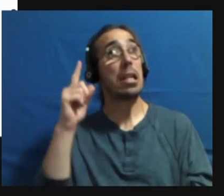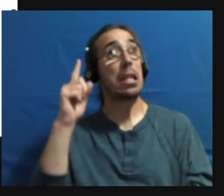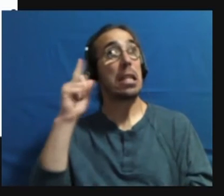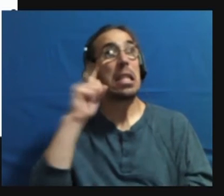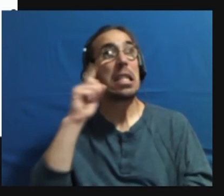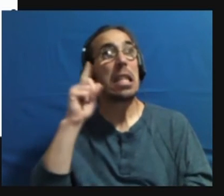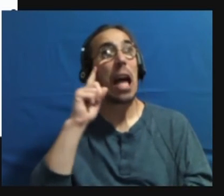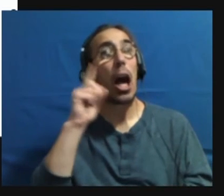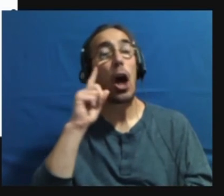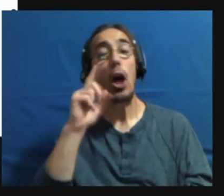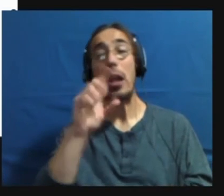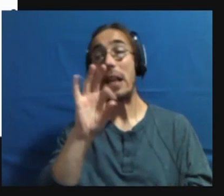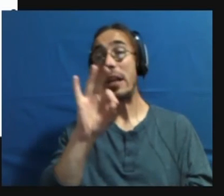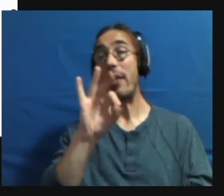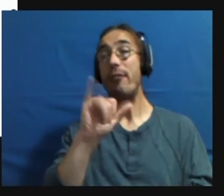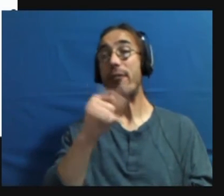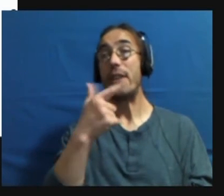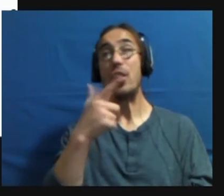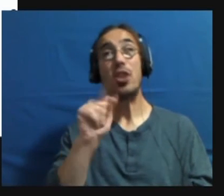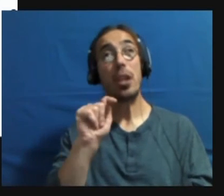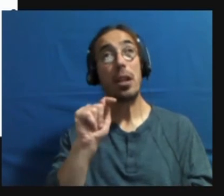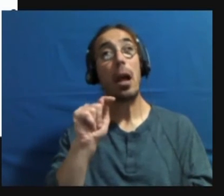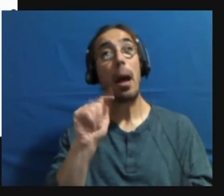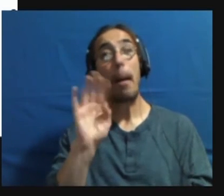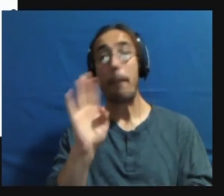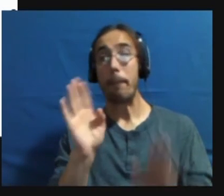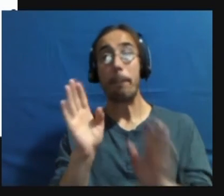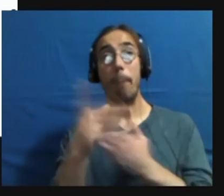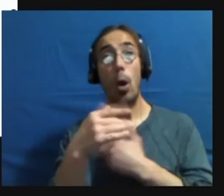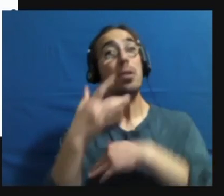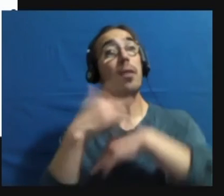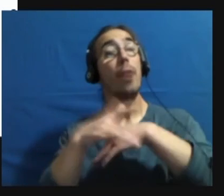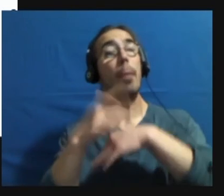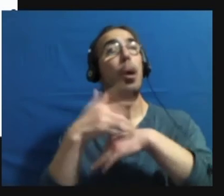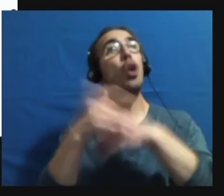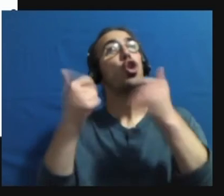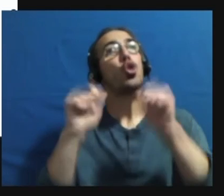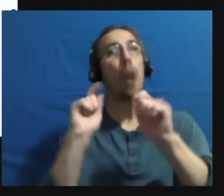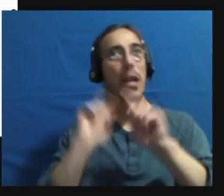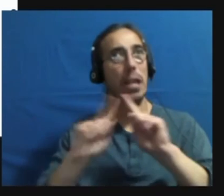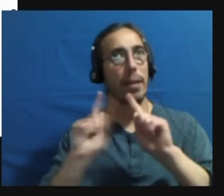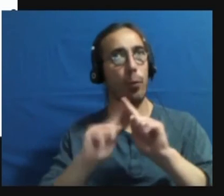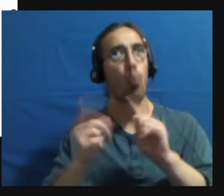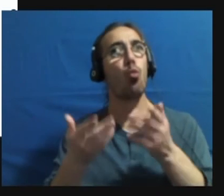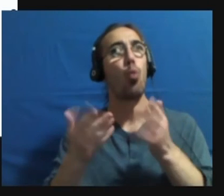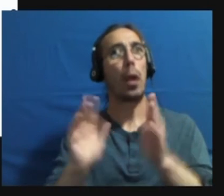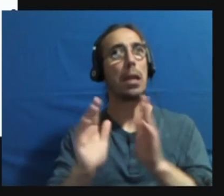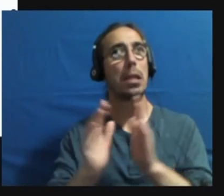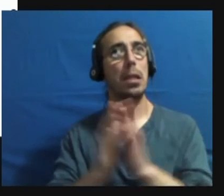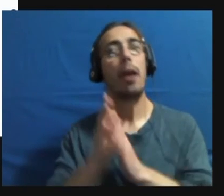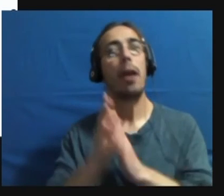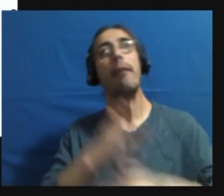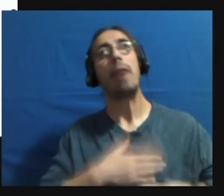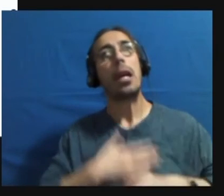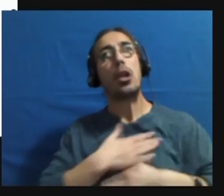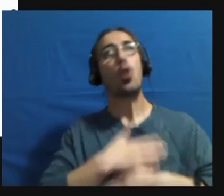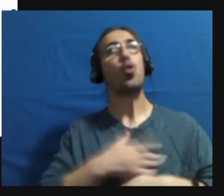pops could be helpful. Just exploring a lot of different ways of enjoying